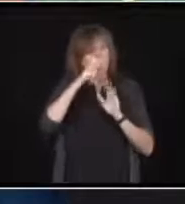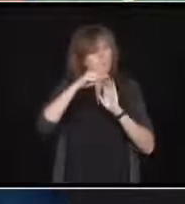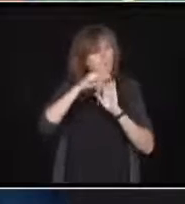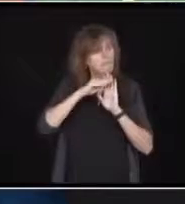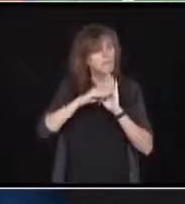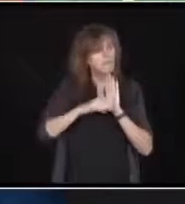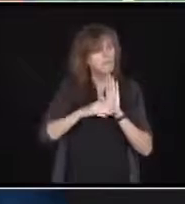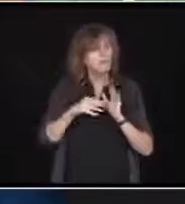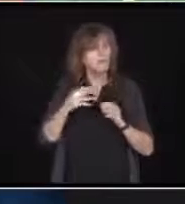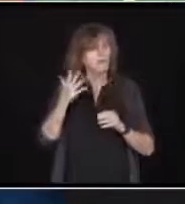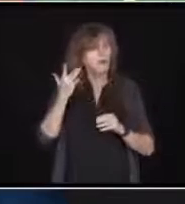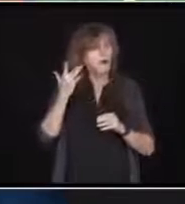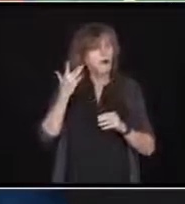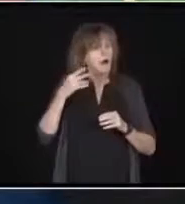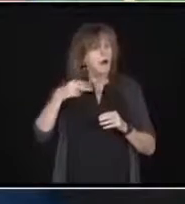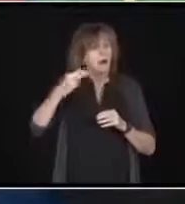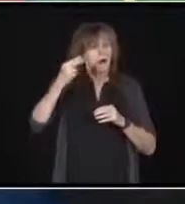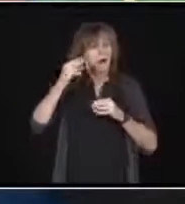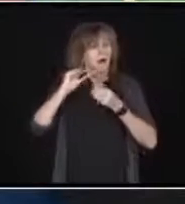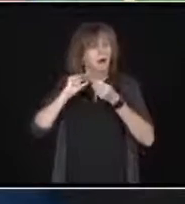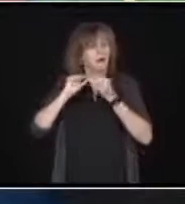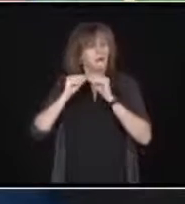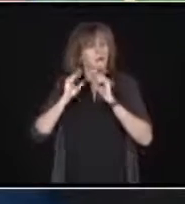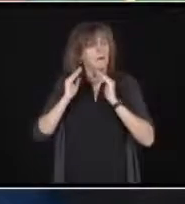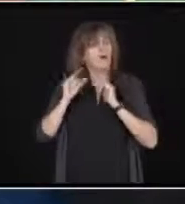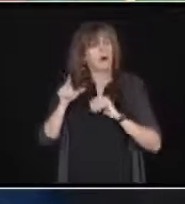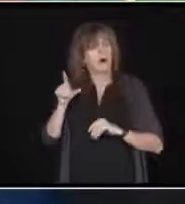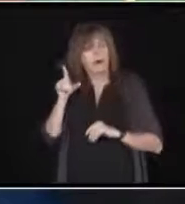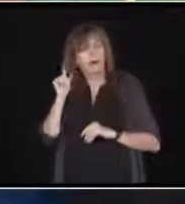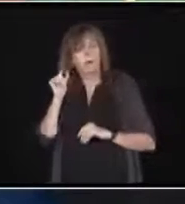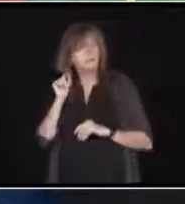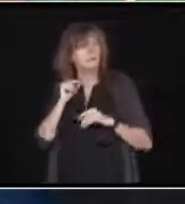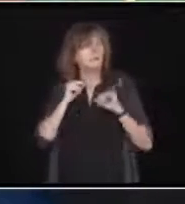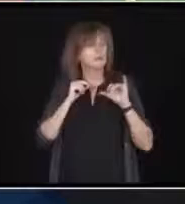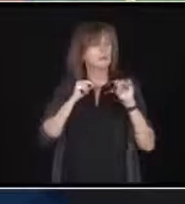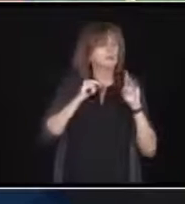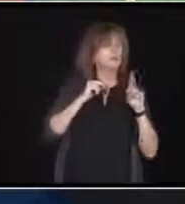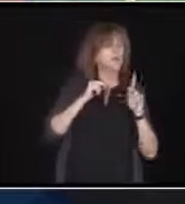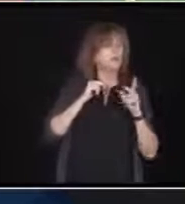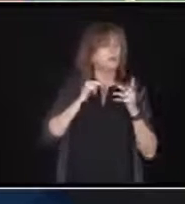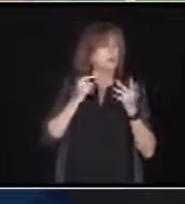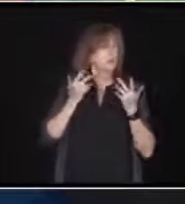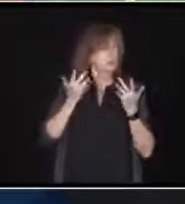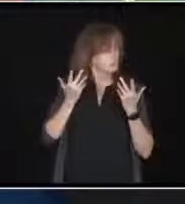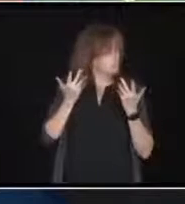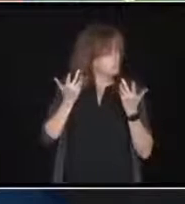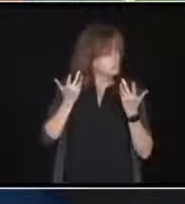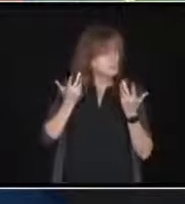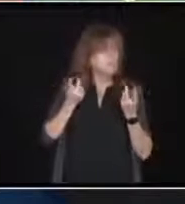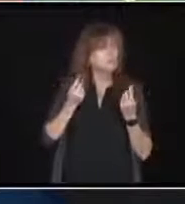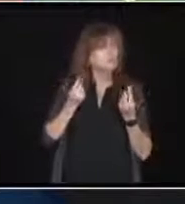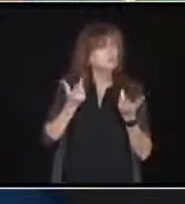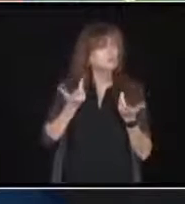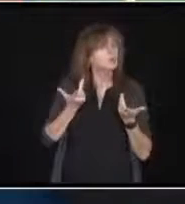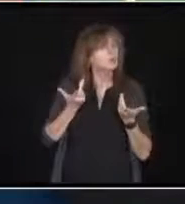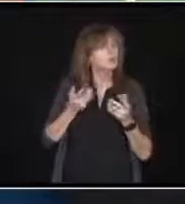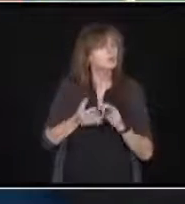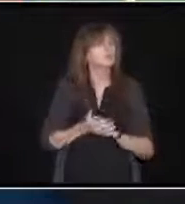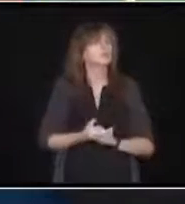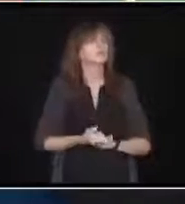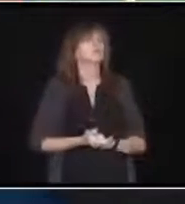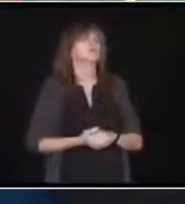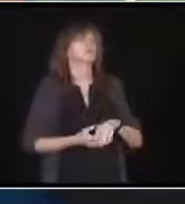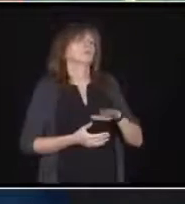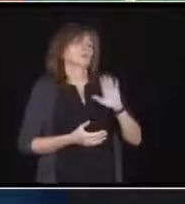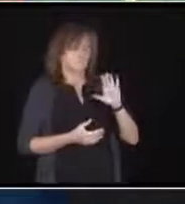higher numbers in York and Hamilton today. Are they getting closer to problem zones? Well, the percent positivity